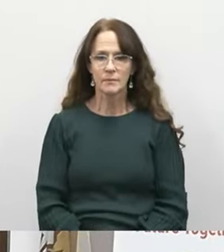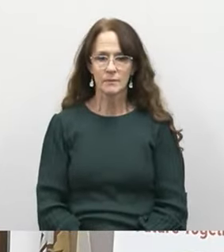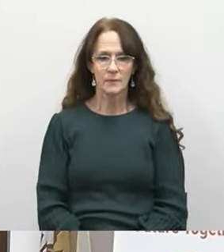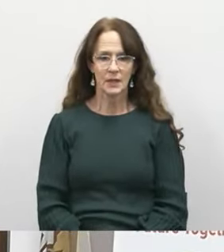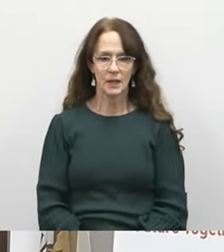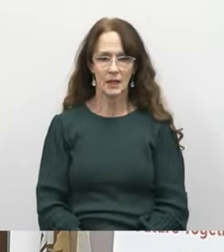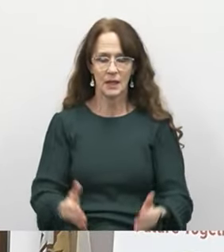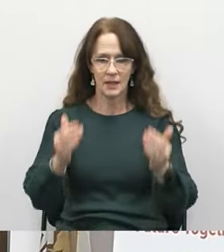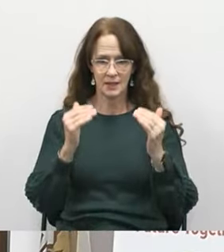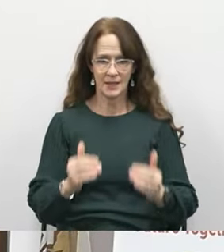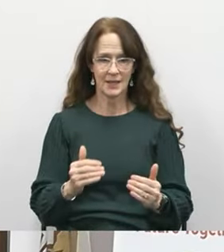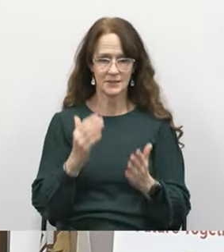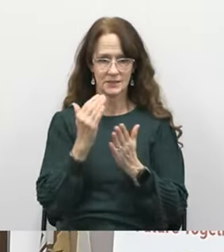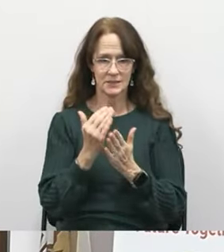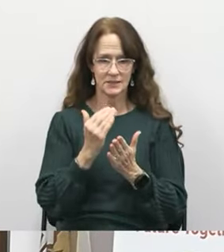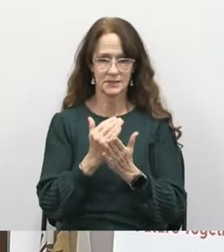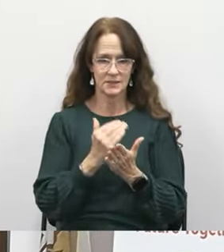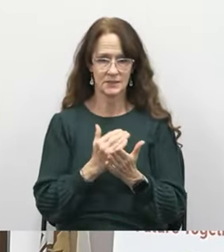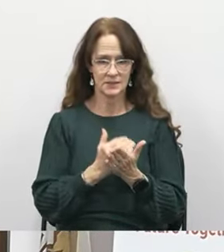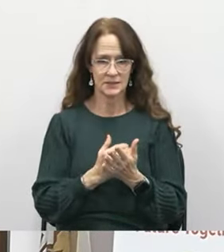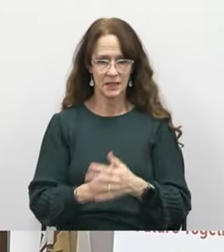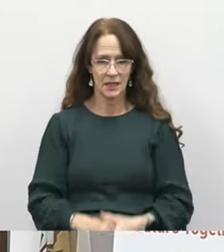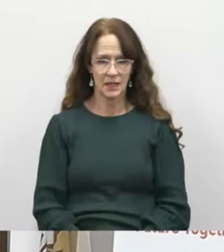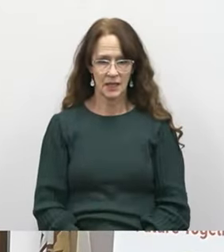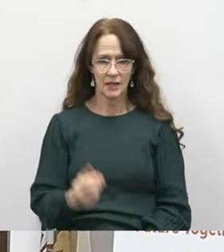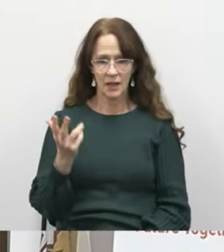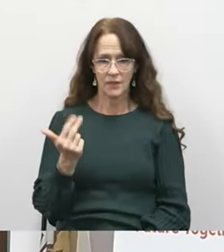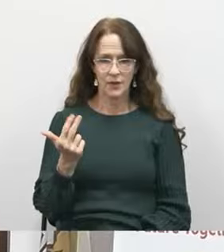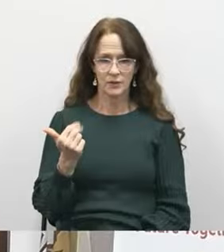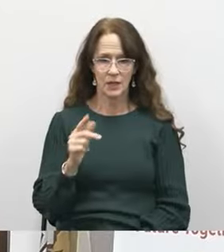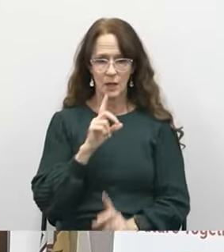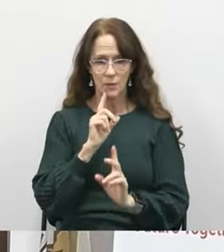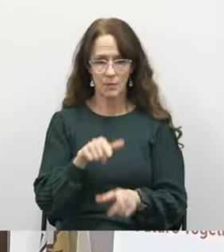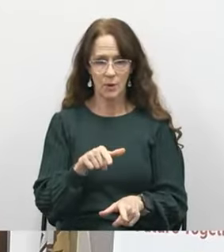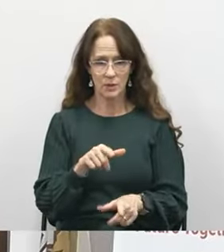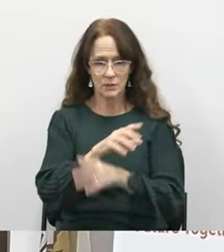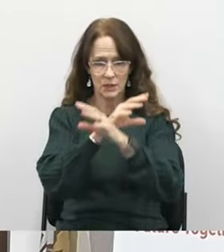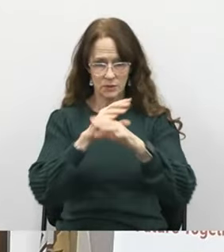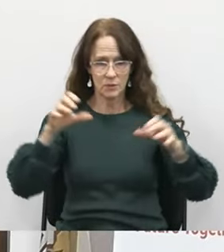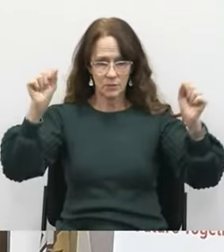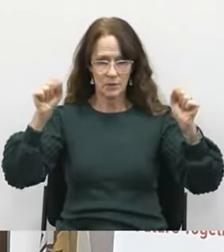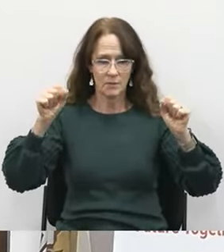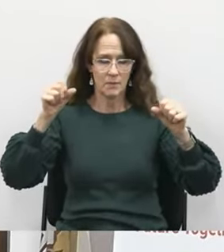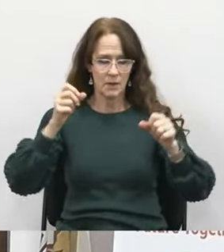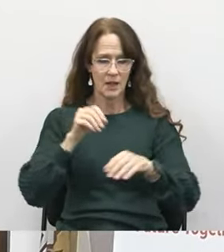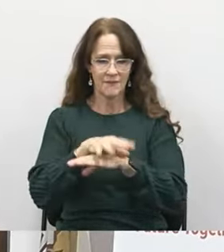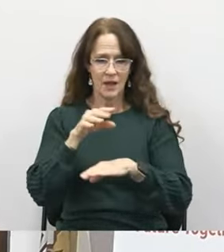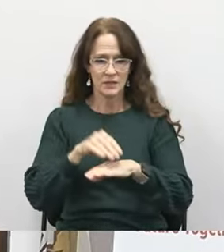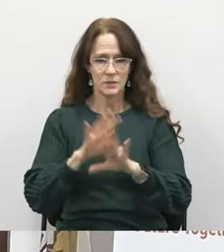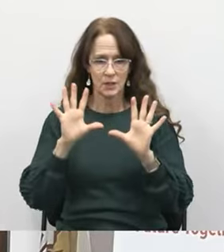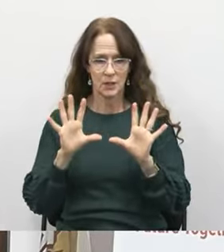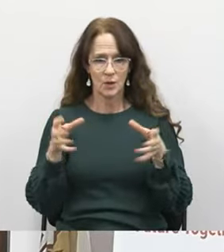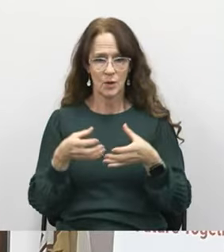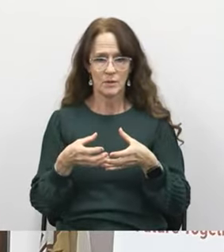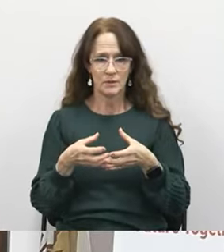Next on the agenda, item 13 is reports on superintendent advisory groups.